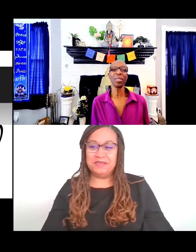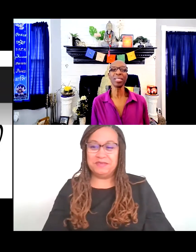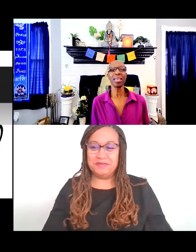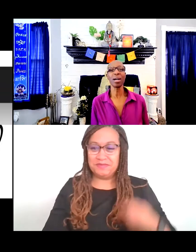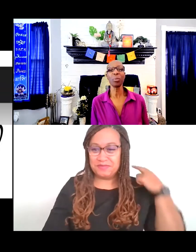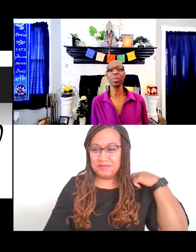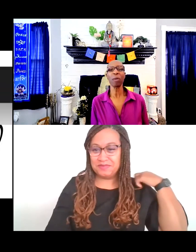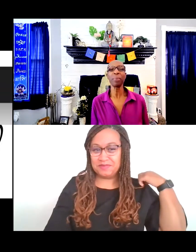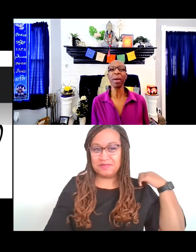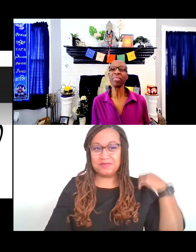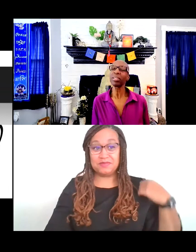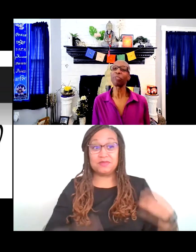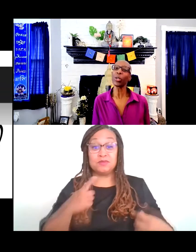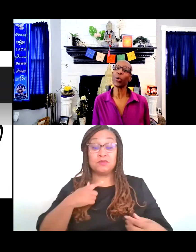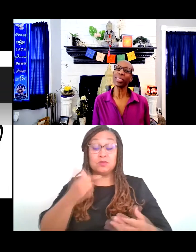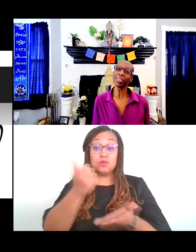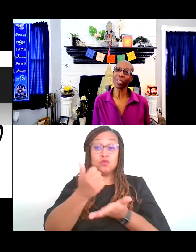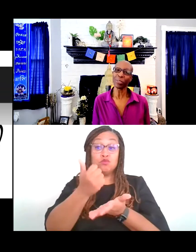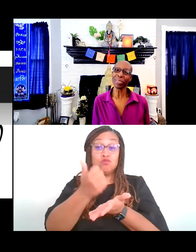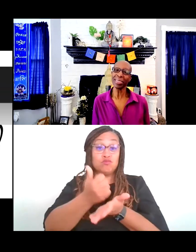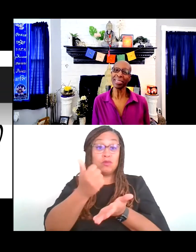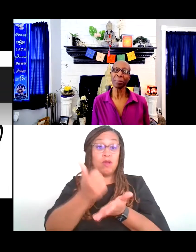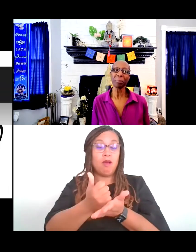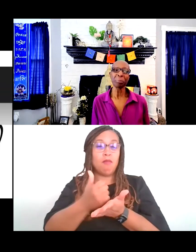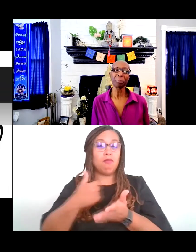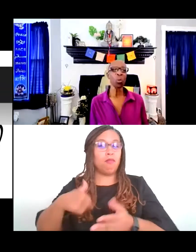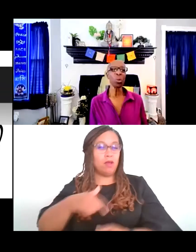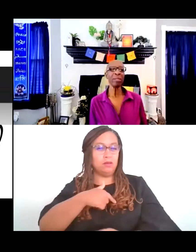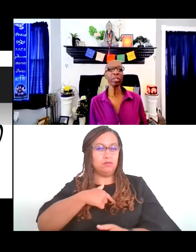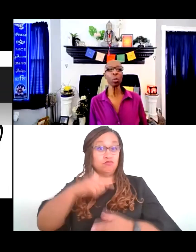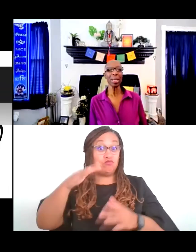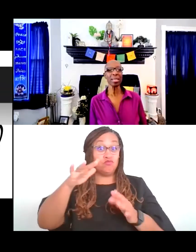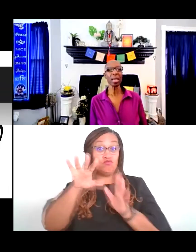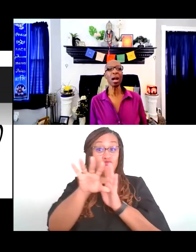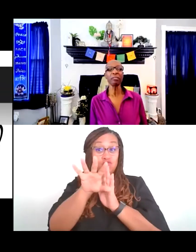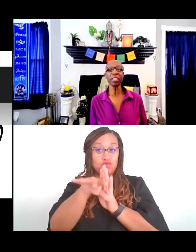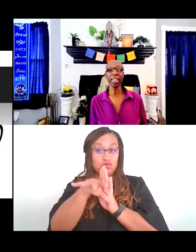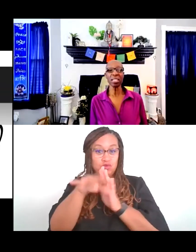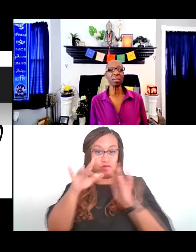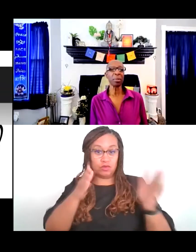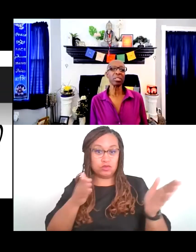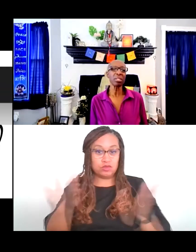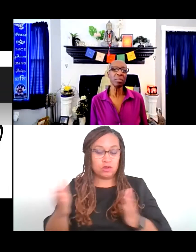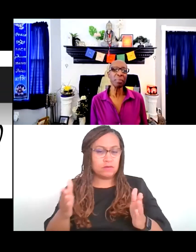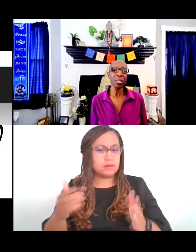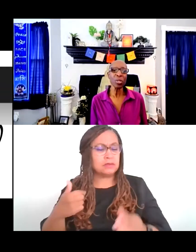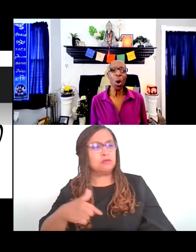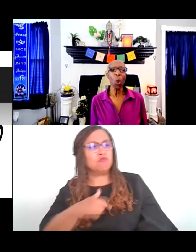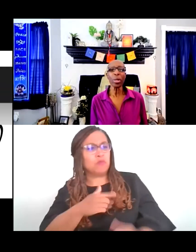In order to help with our method of recording service, we request that congregants and